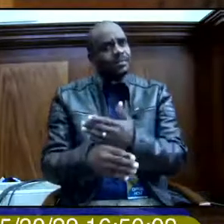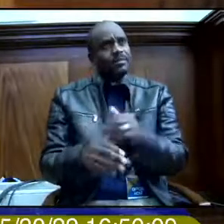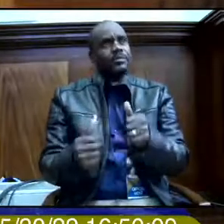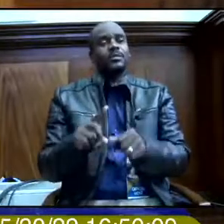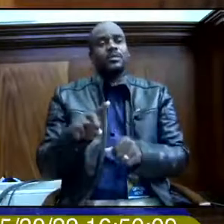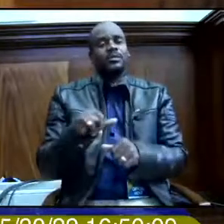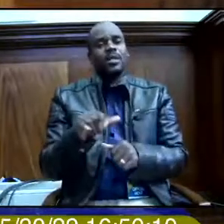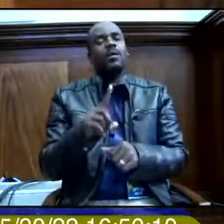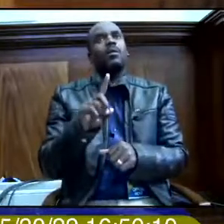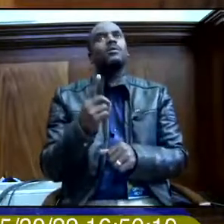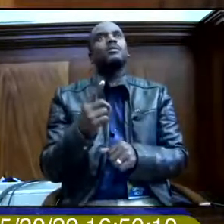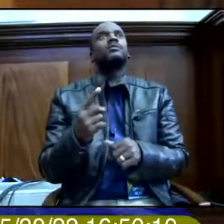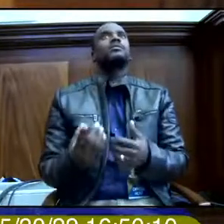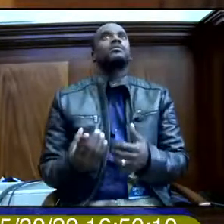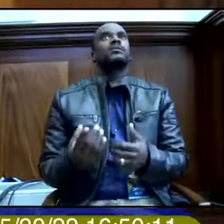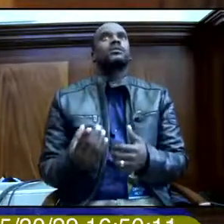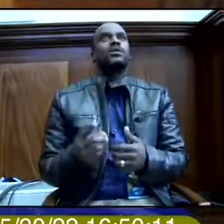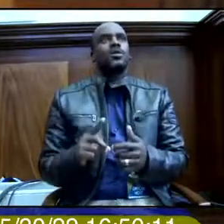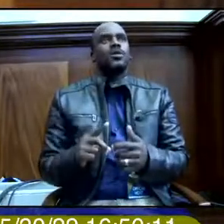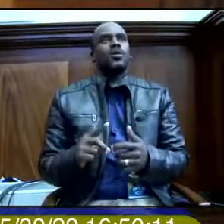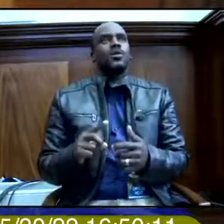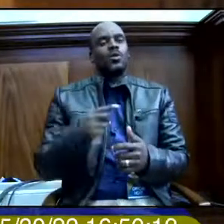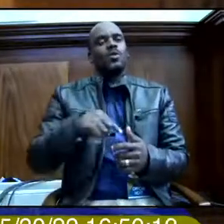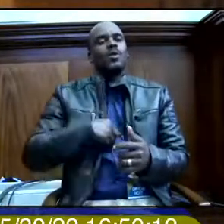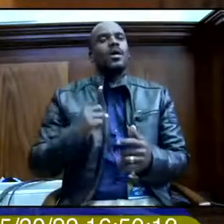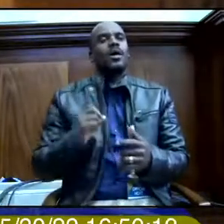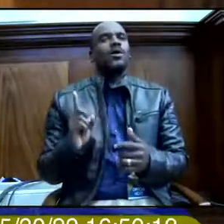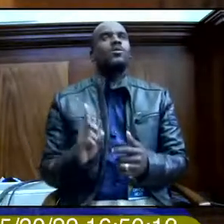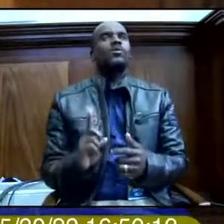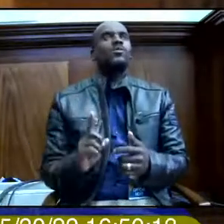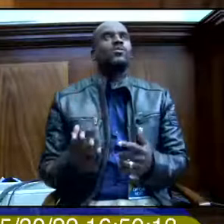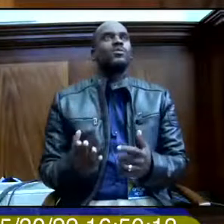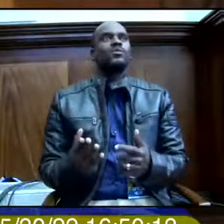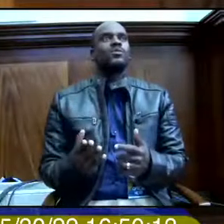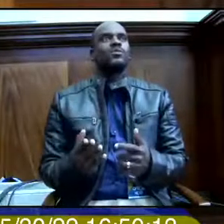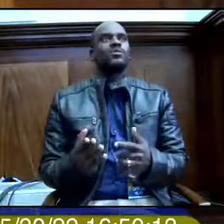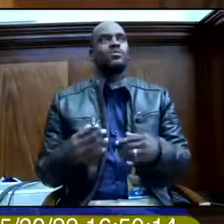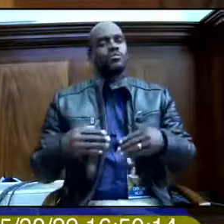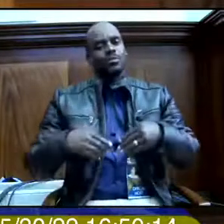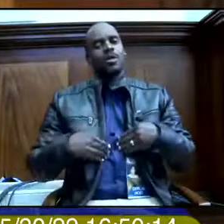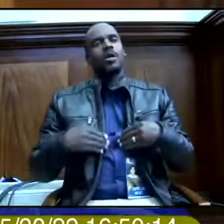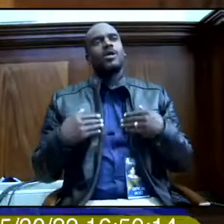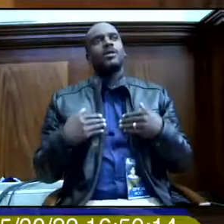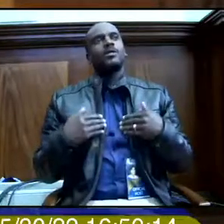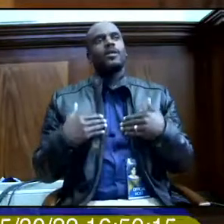ones that we are going to maybe myself